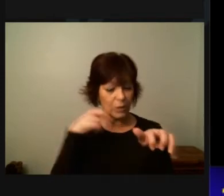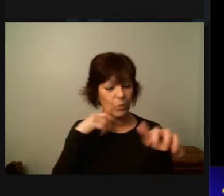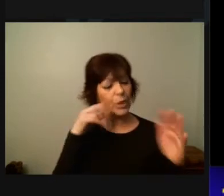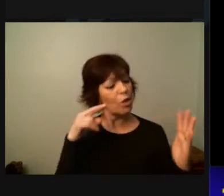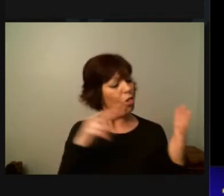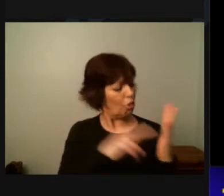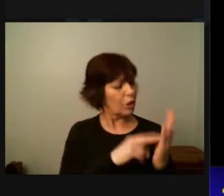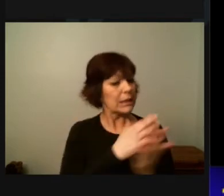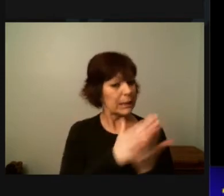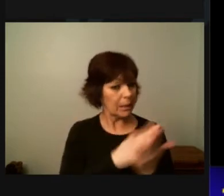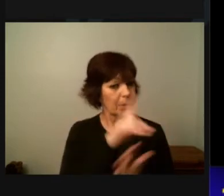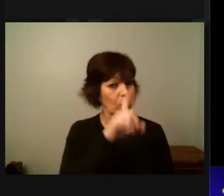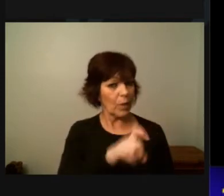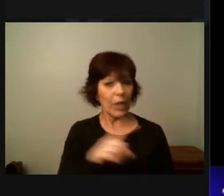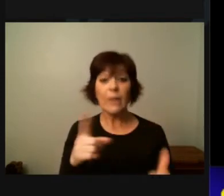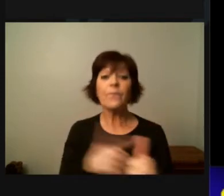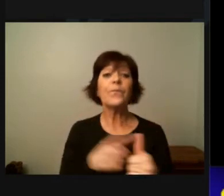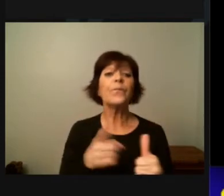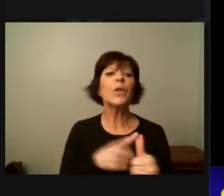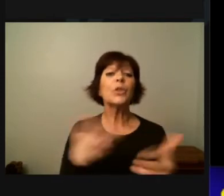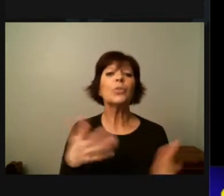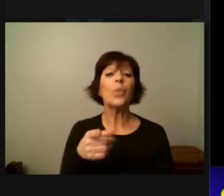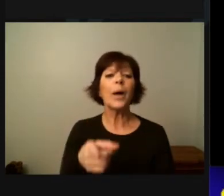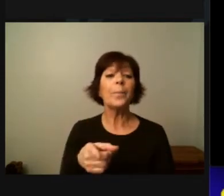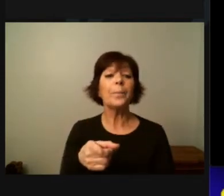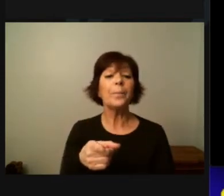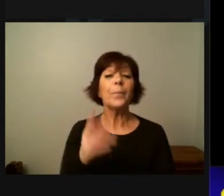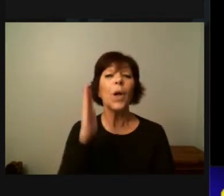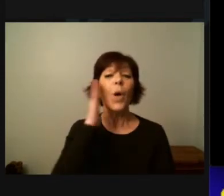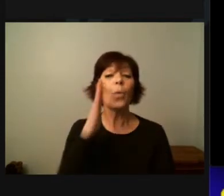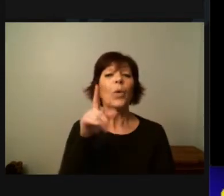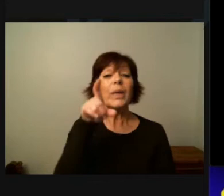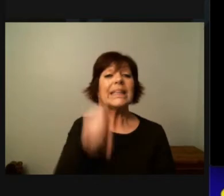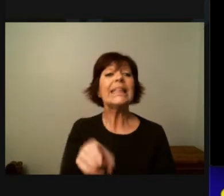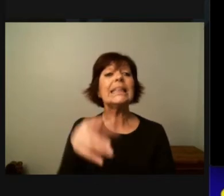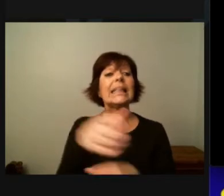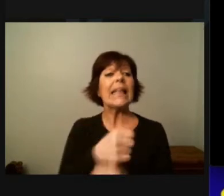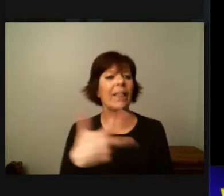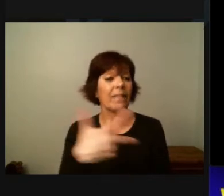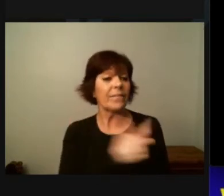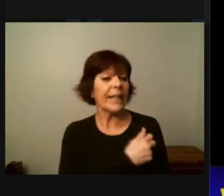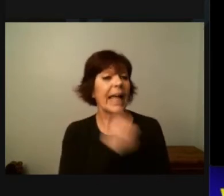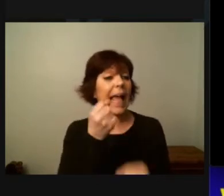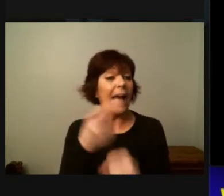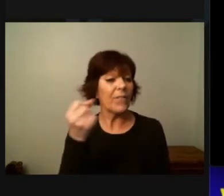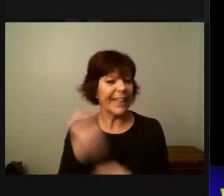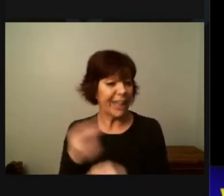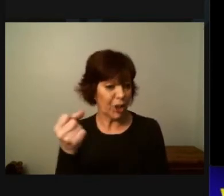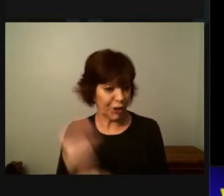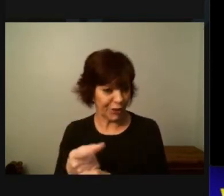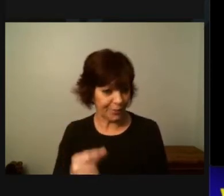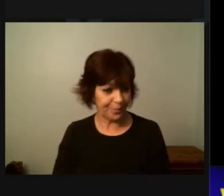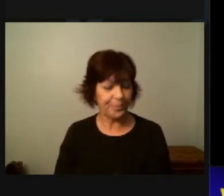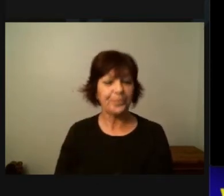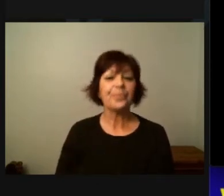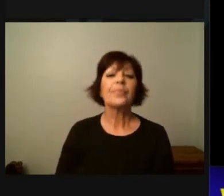questions. The first question we have is, will we need to get the vaccine every year?